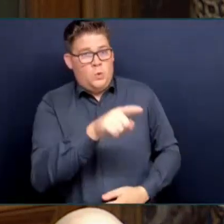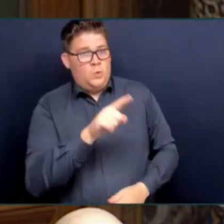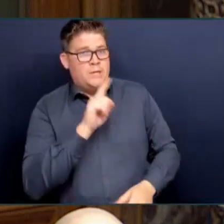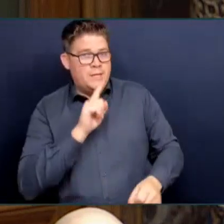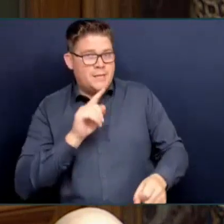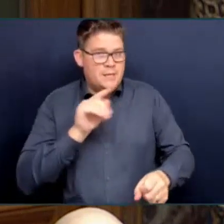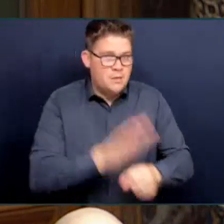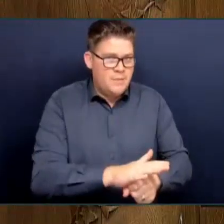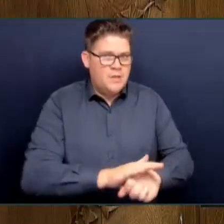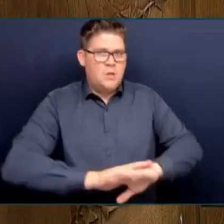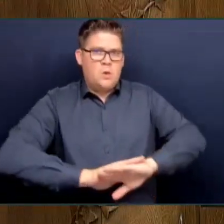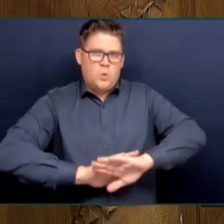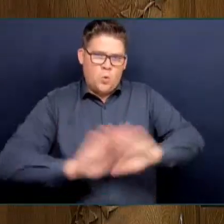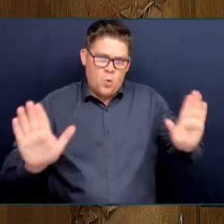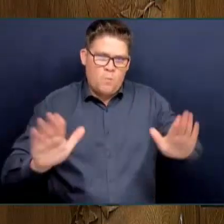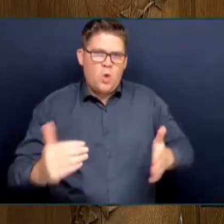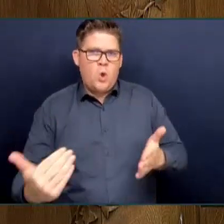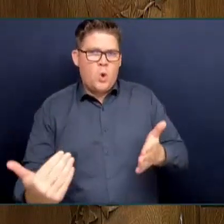province?